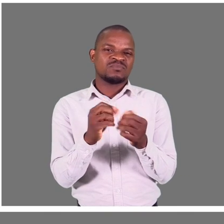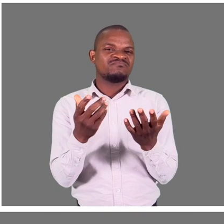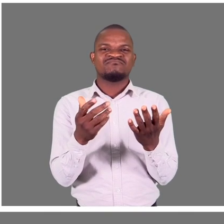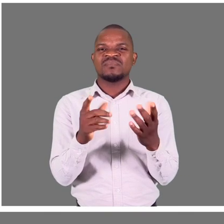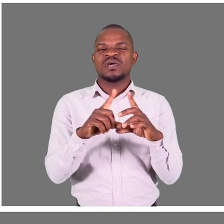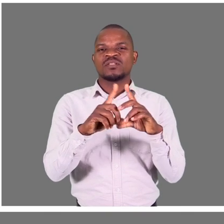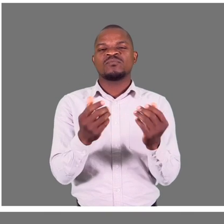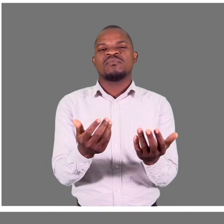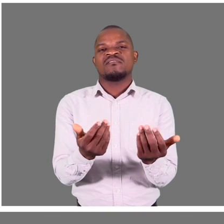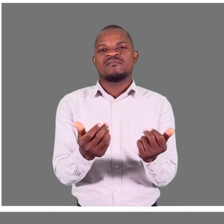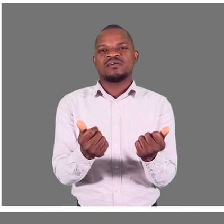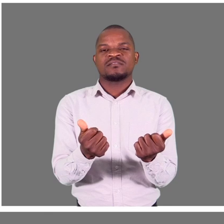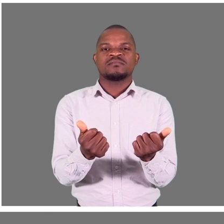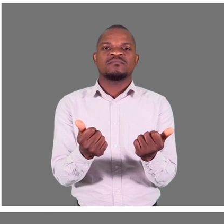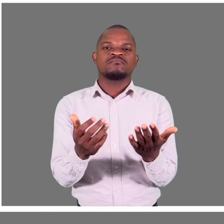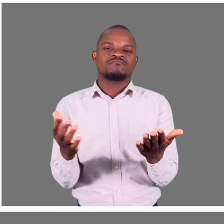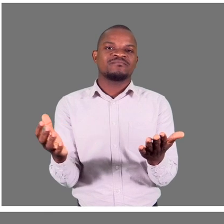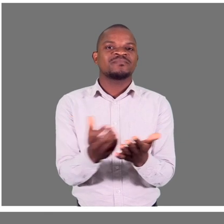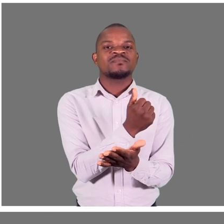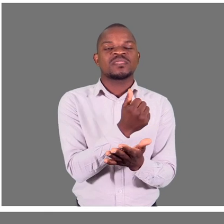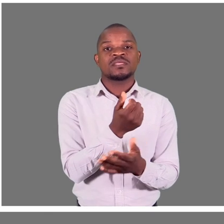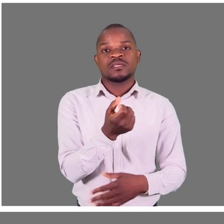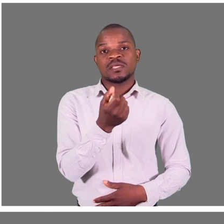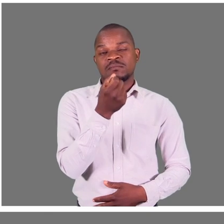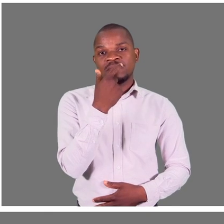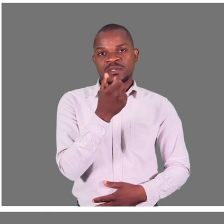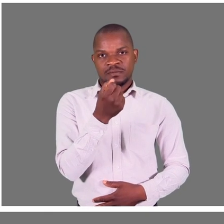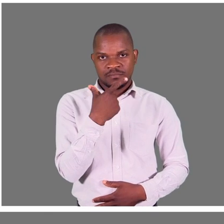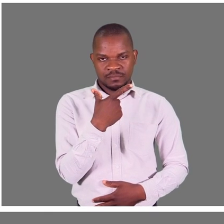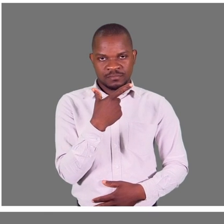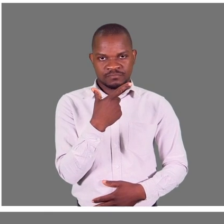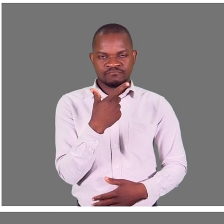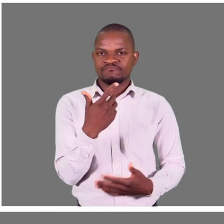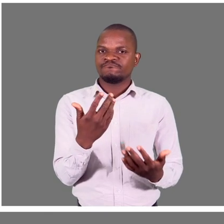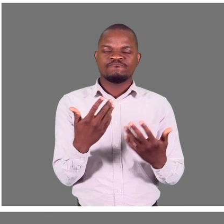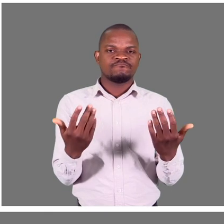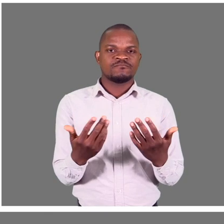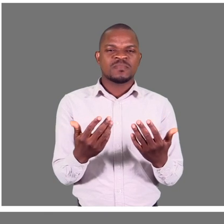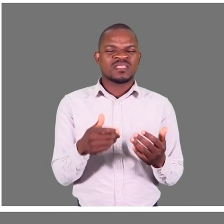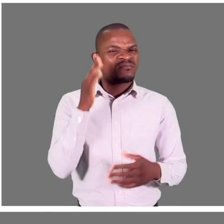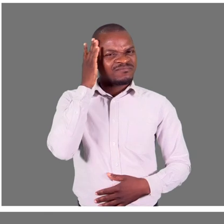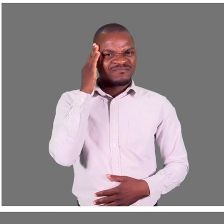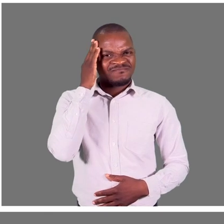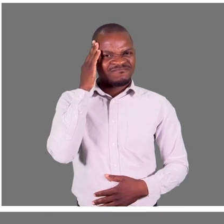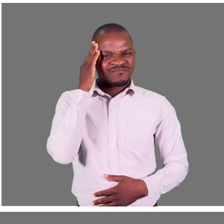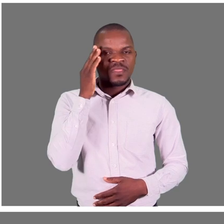create a platform that could facilitate this search of medicines.